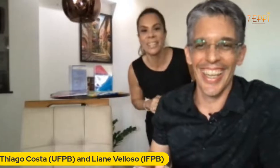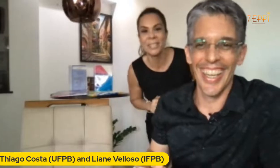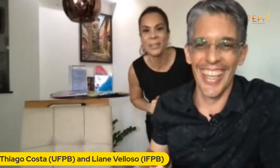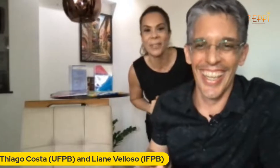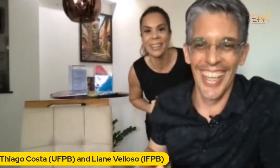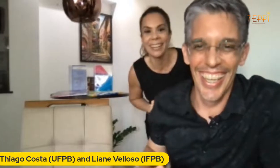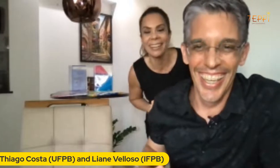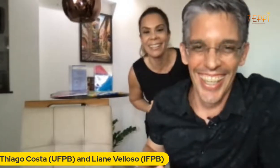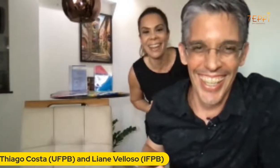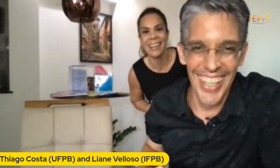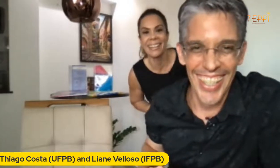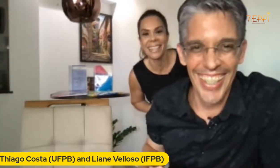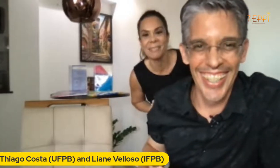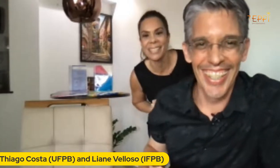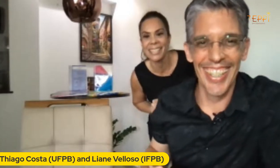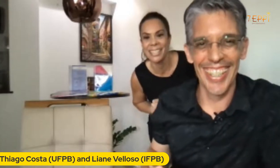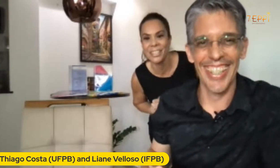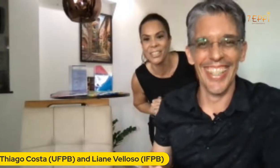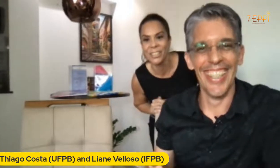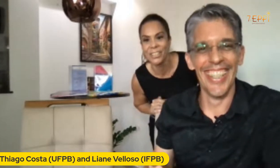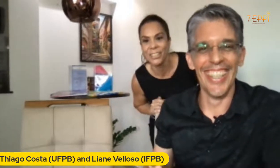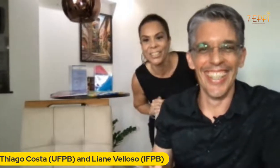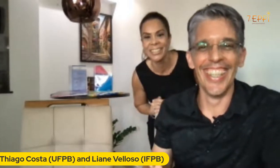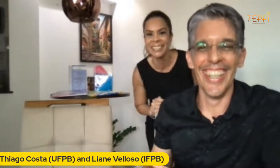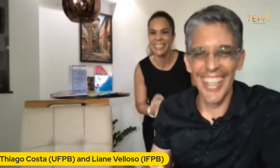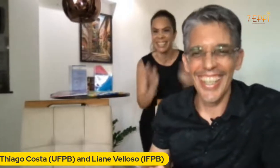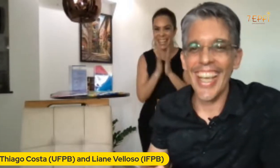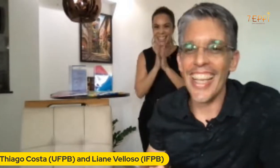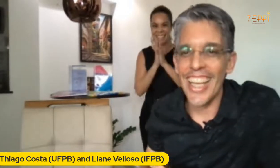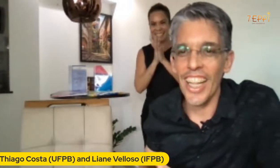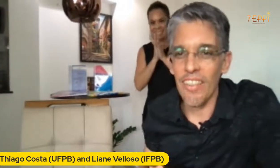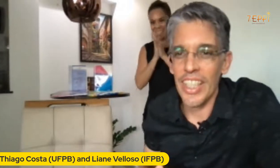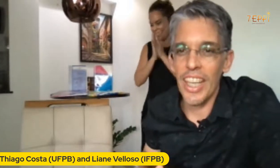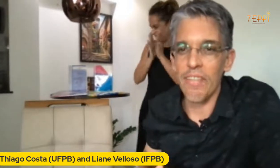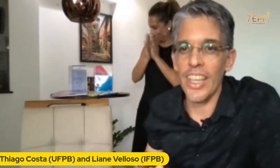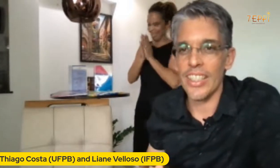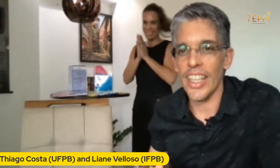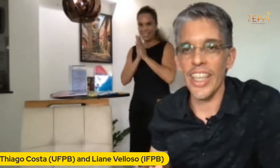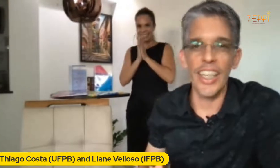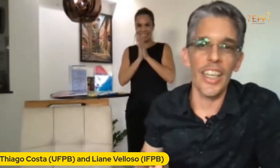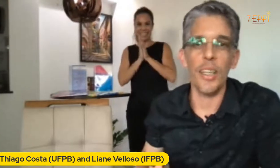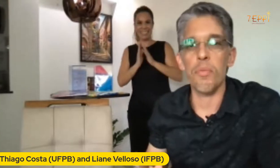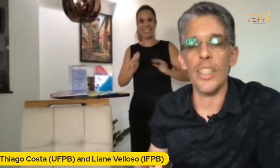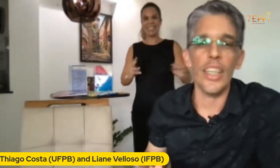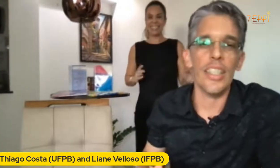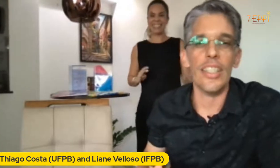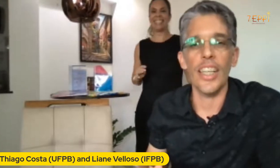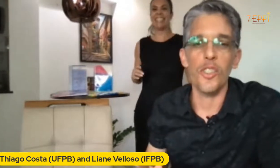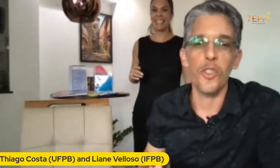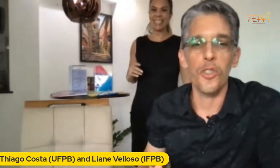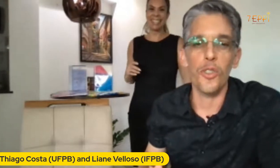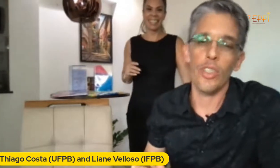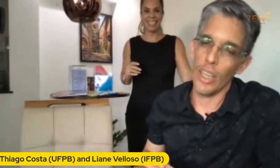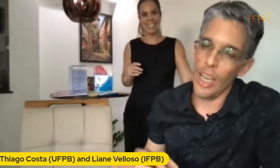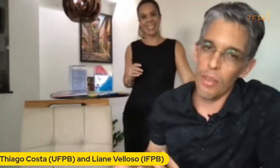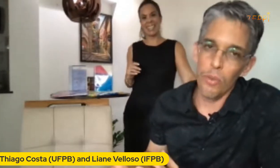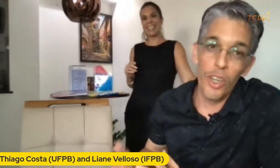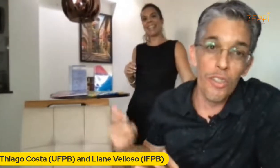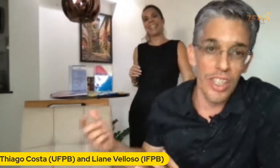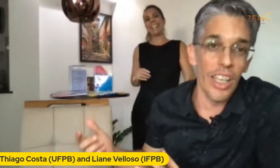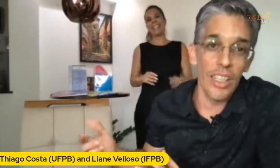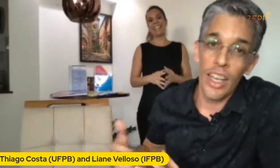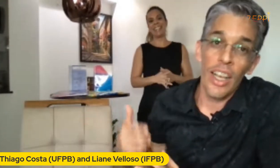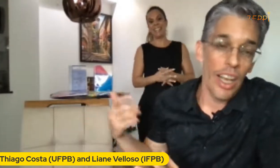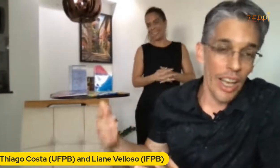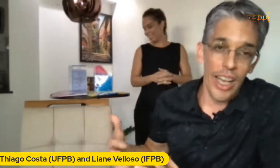Half a euro there. Yeah, here comes the sun. Doo-doo-doo. Yes, I love it. Rafaela said, here comes the sun. We